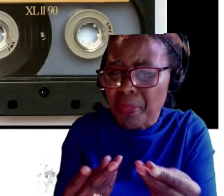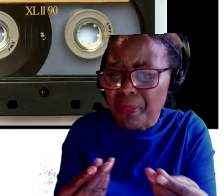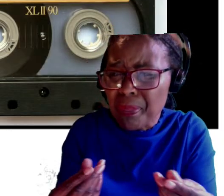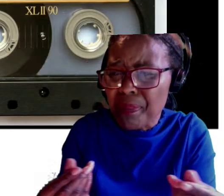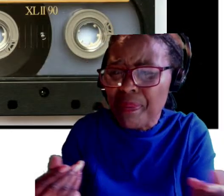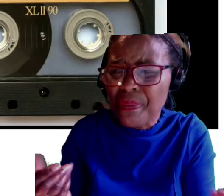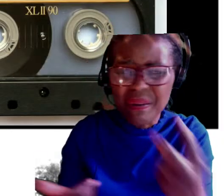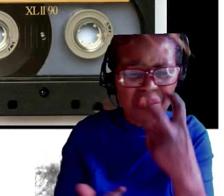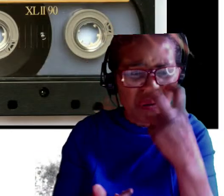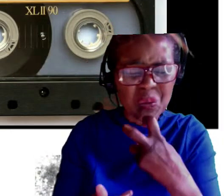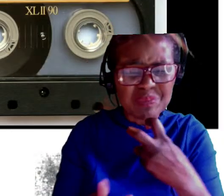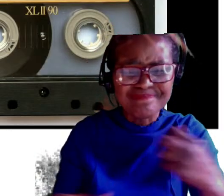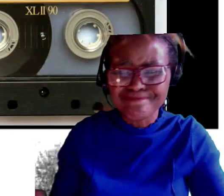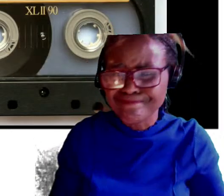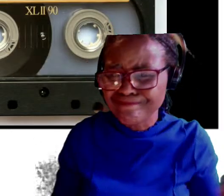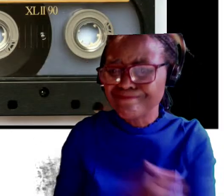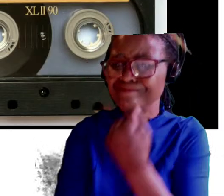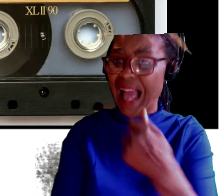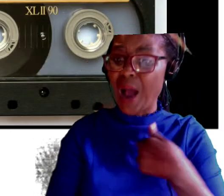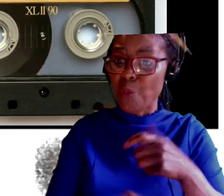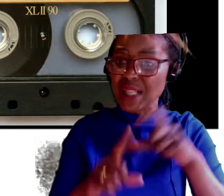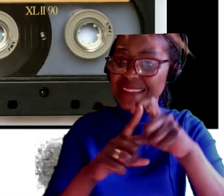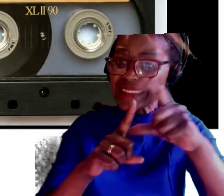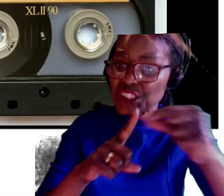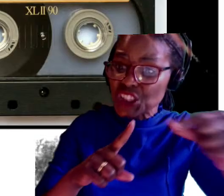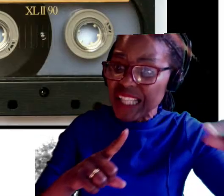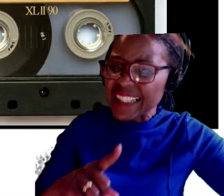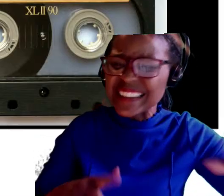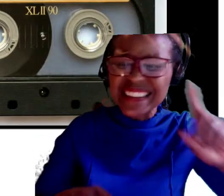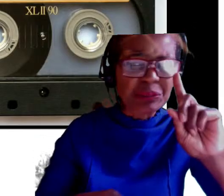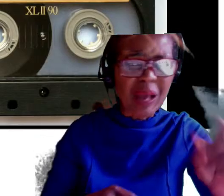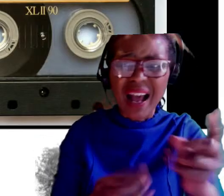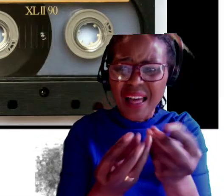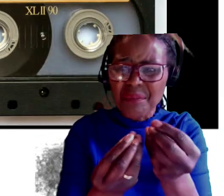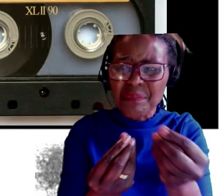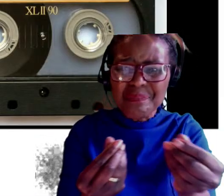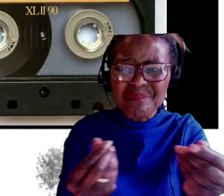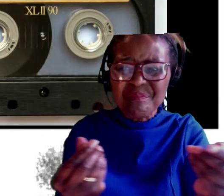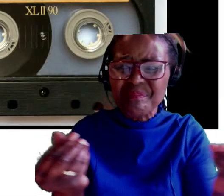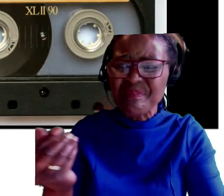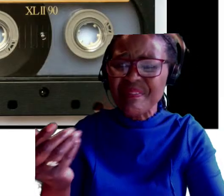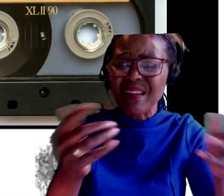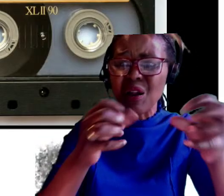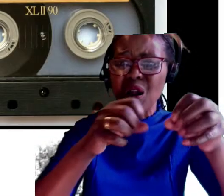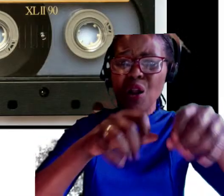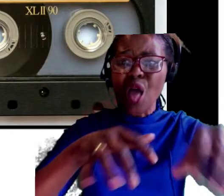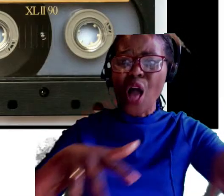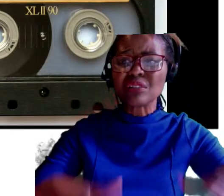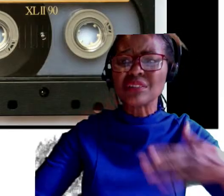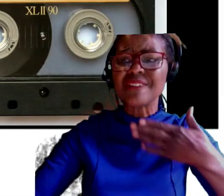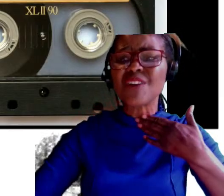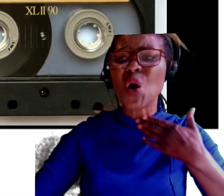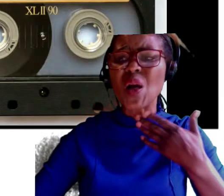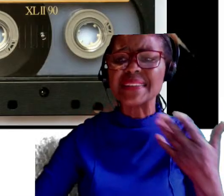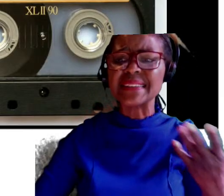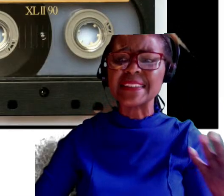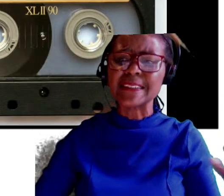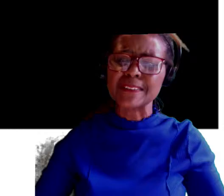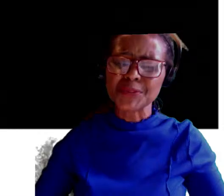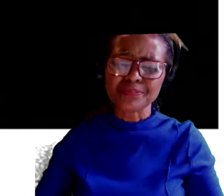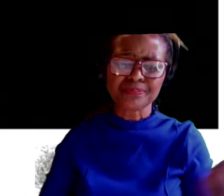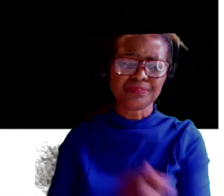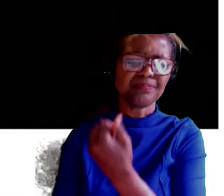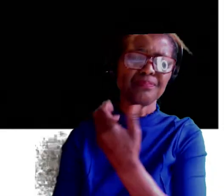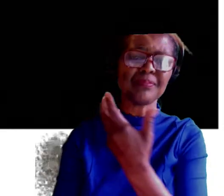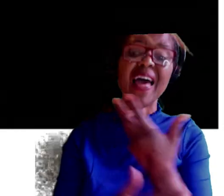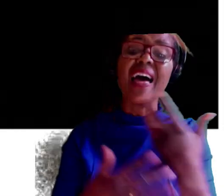which, on distance and disintegrating messages and loss, brings me neatly enough to delay the play I've